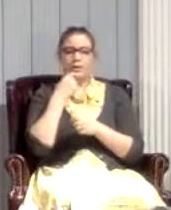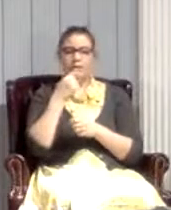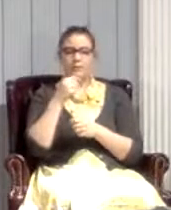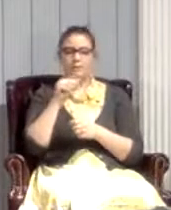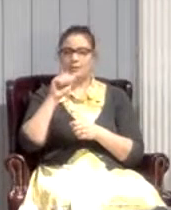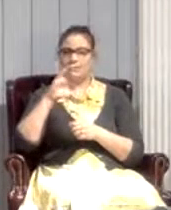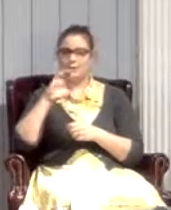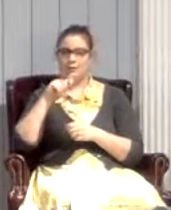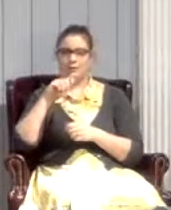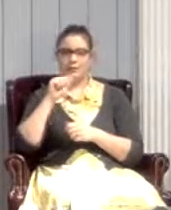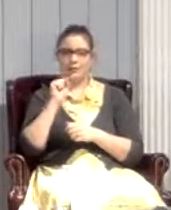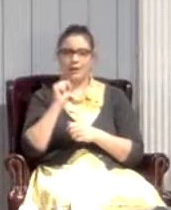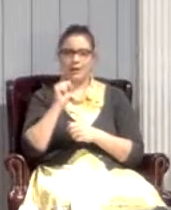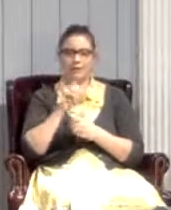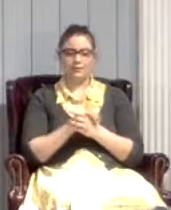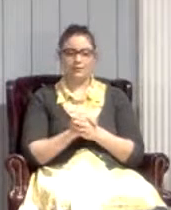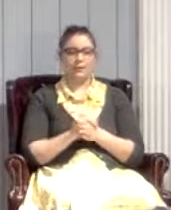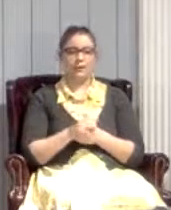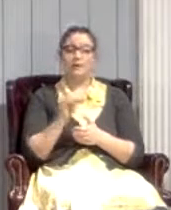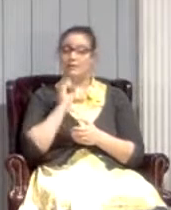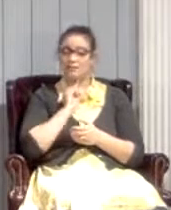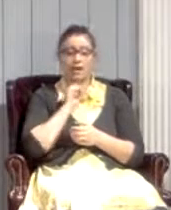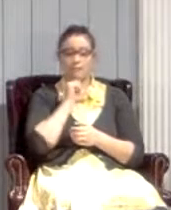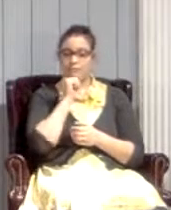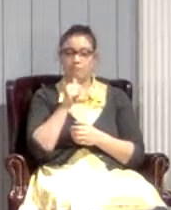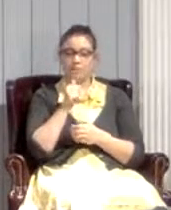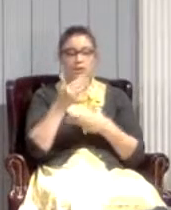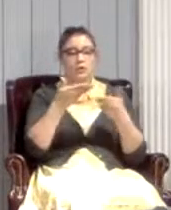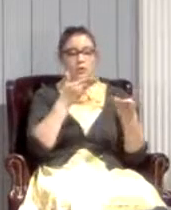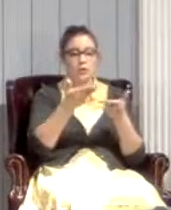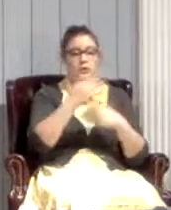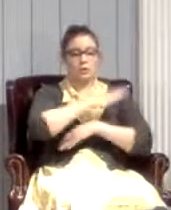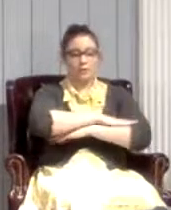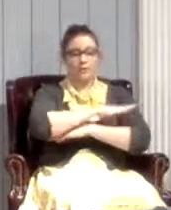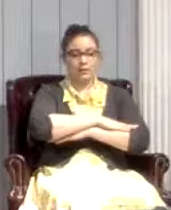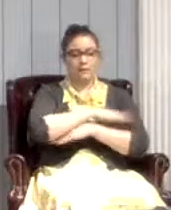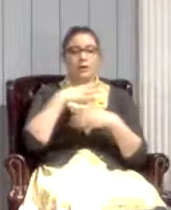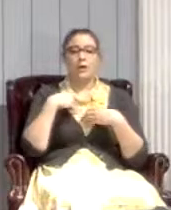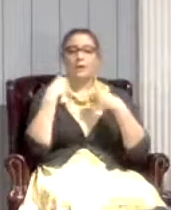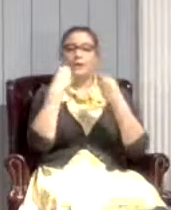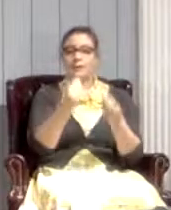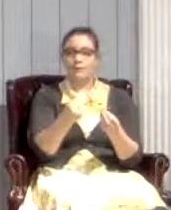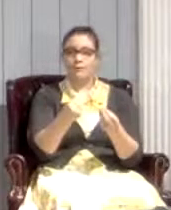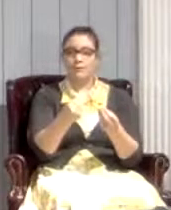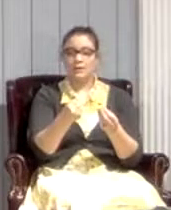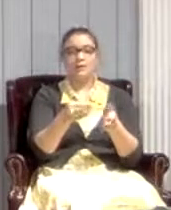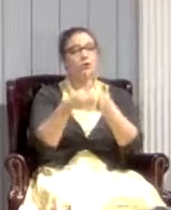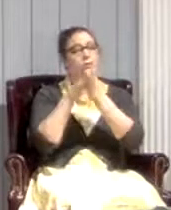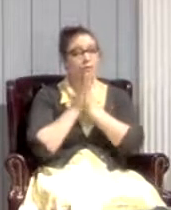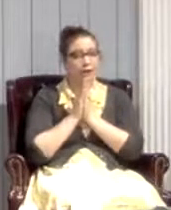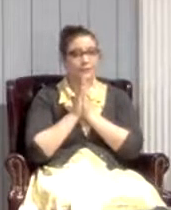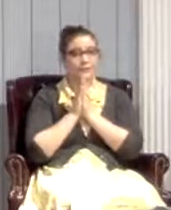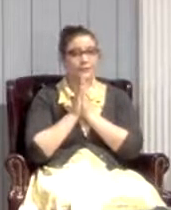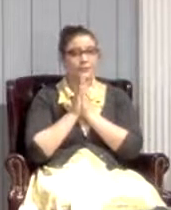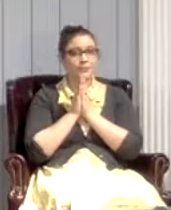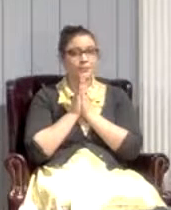It's not meet that we go and serve tables. We're going to give ourselves to what? They were going to give themselves to prayer and to the ministry of the